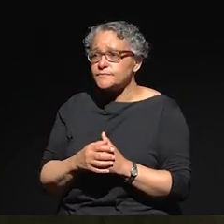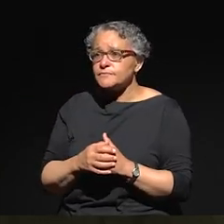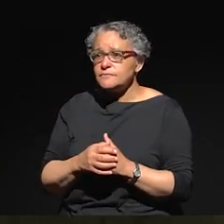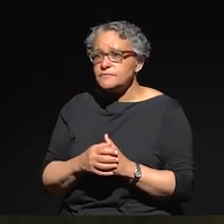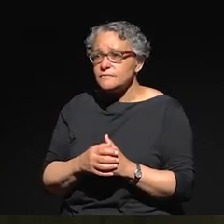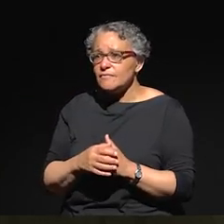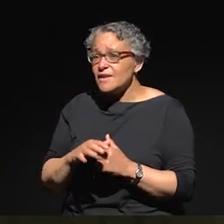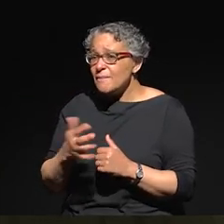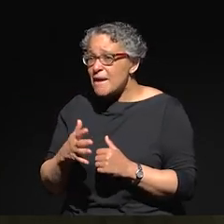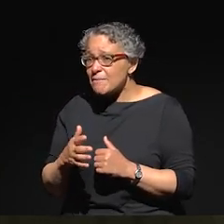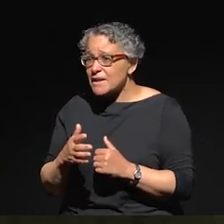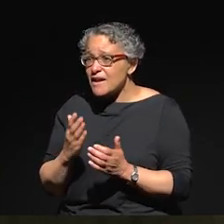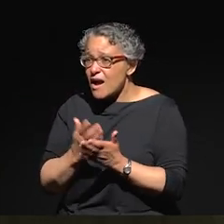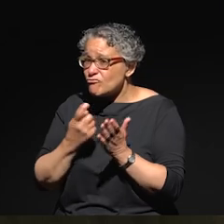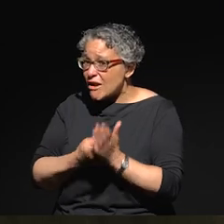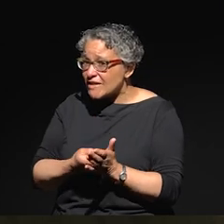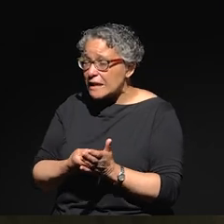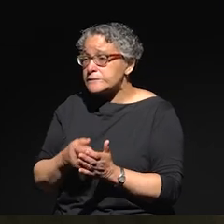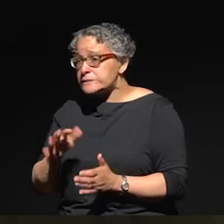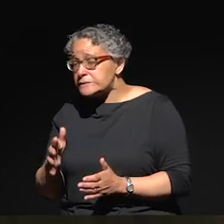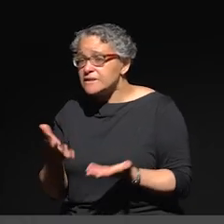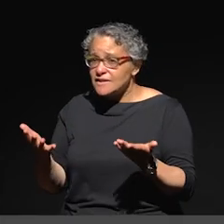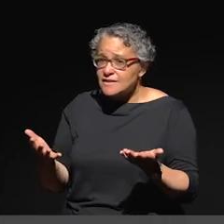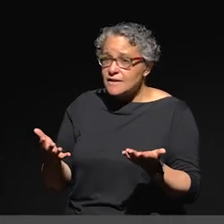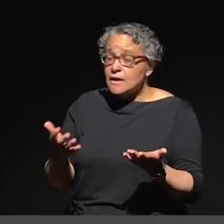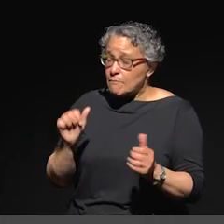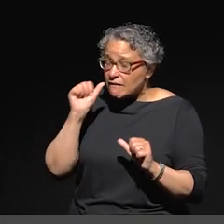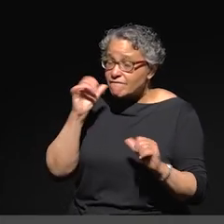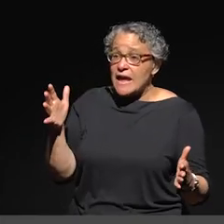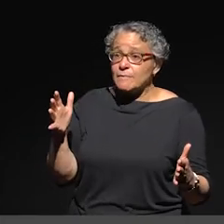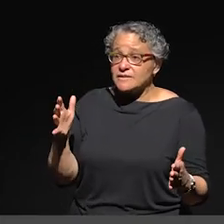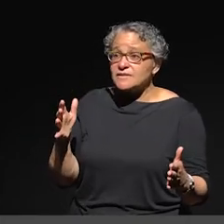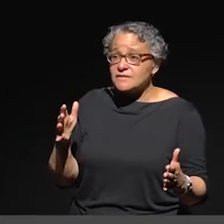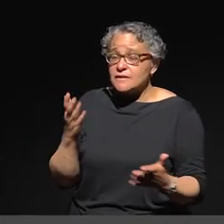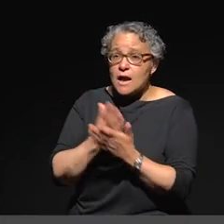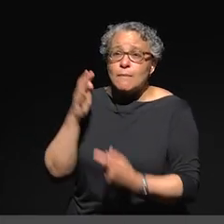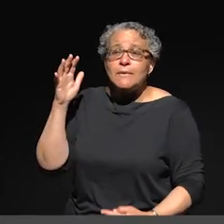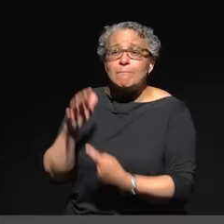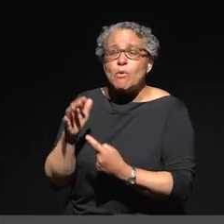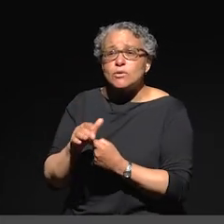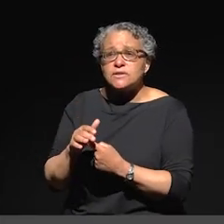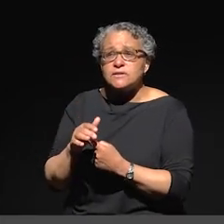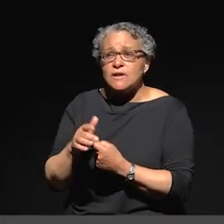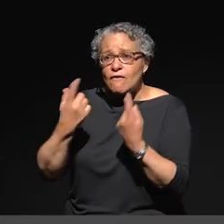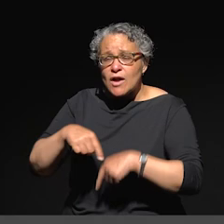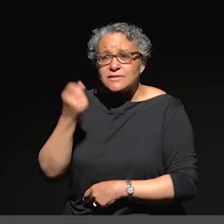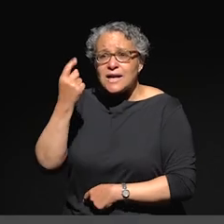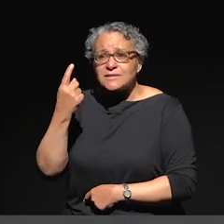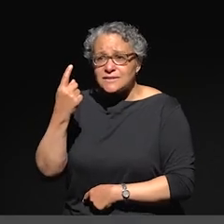be by Raphael, another one, but it's very famous and it's incredibly important for understanding the myth of